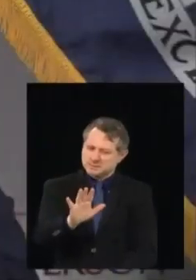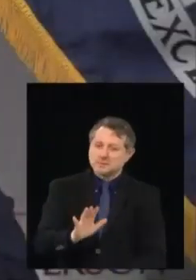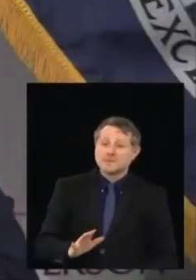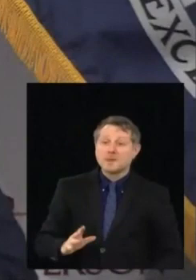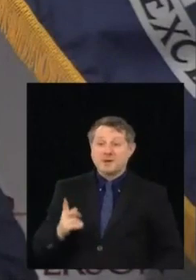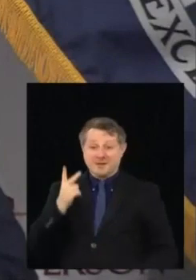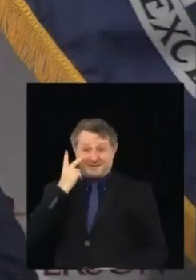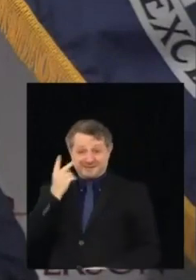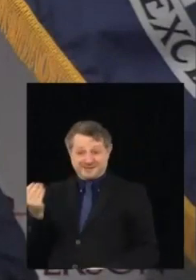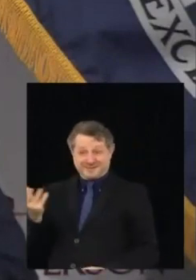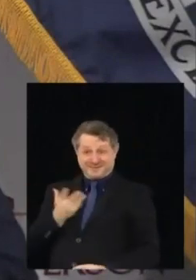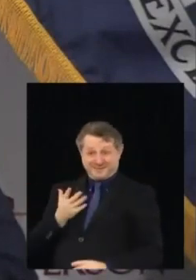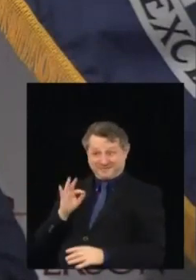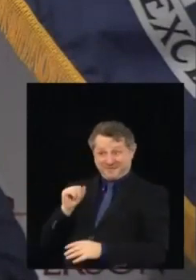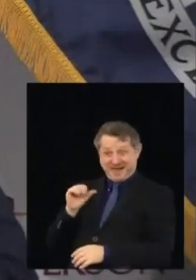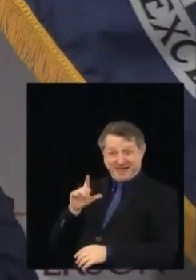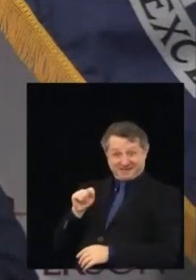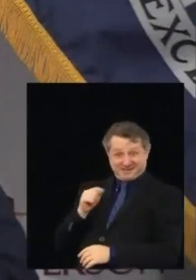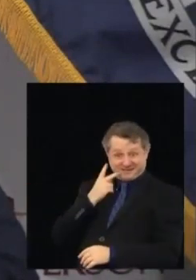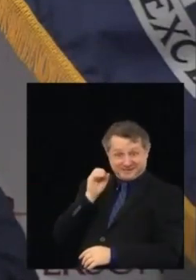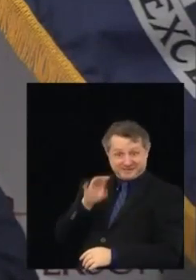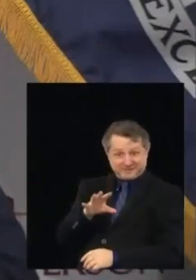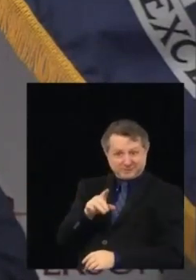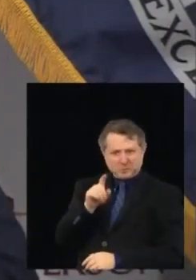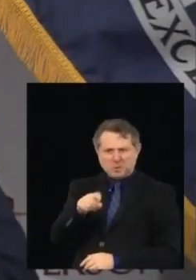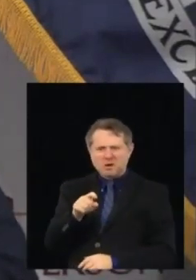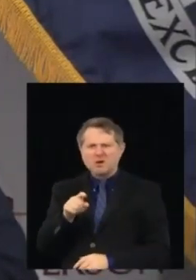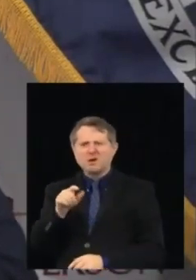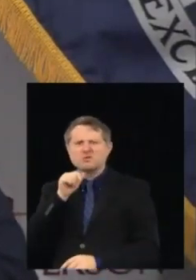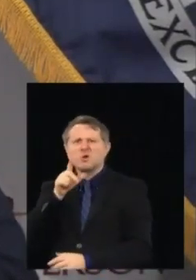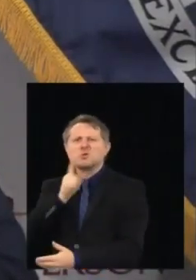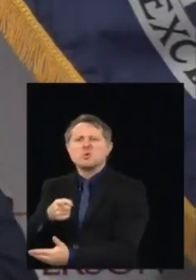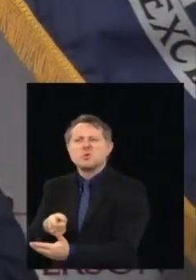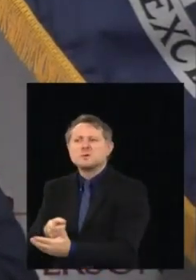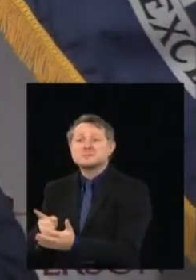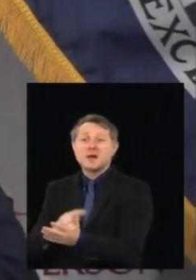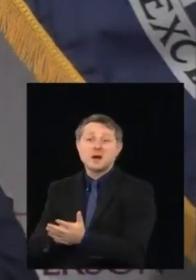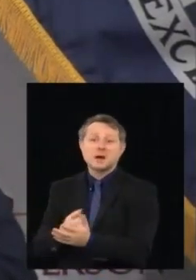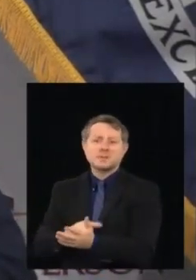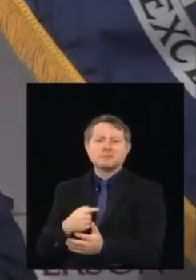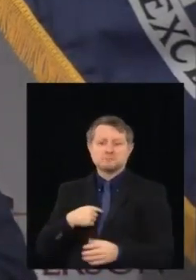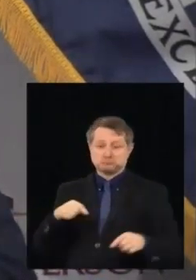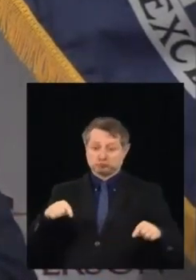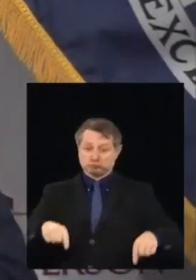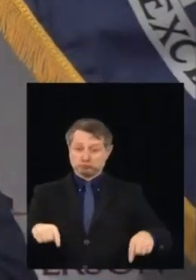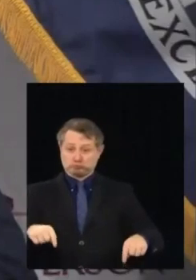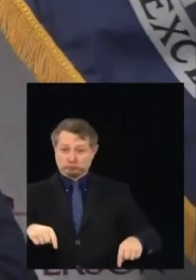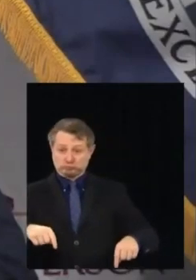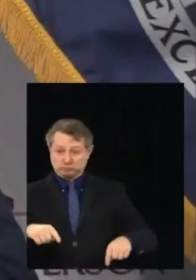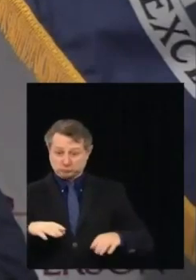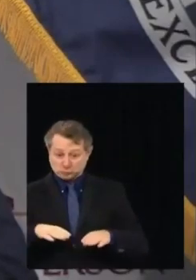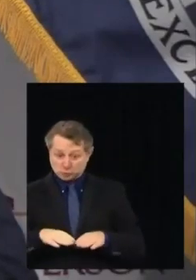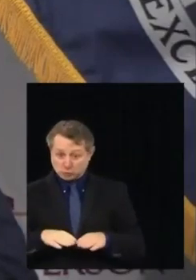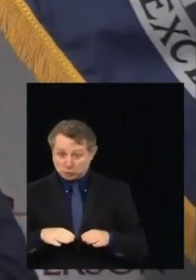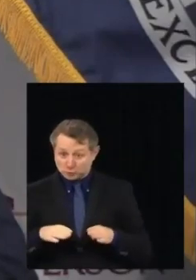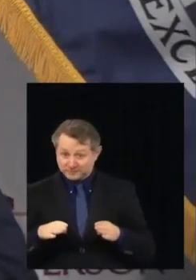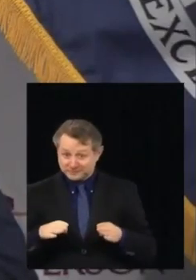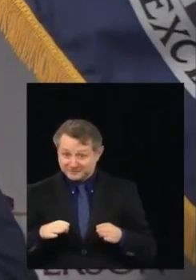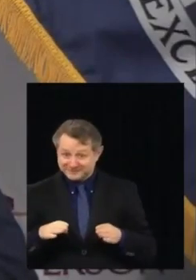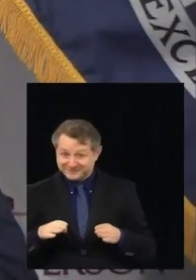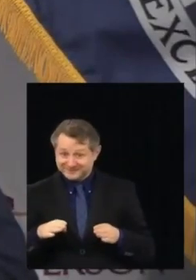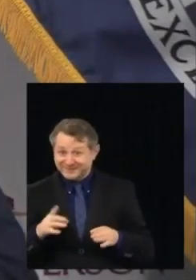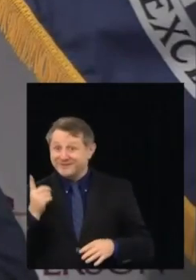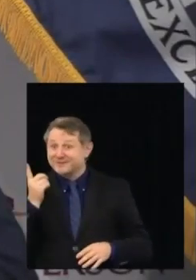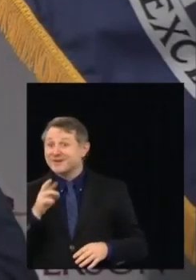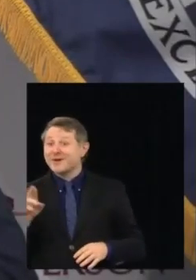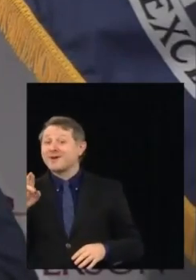and then the fact turns out not to be the fact, right? So we're reopening, but remember what Dr. Fauci and the